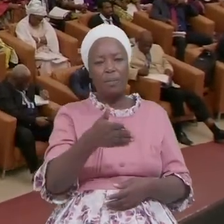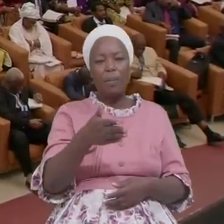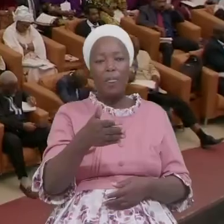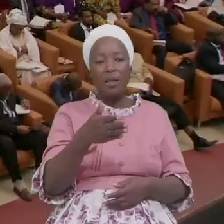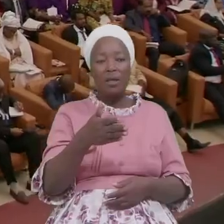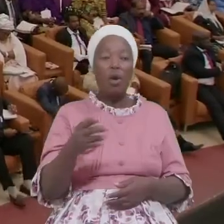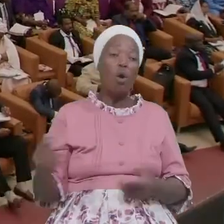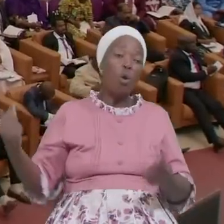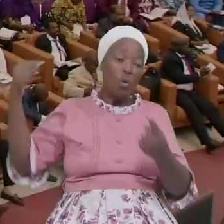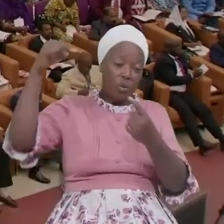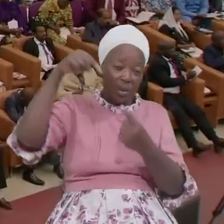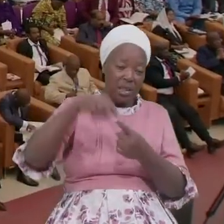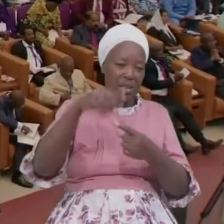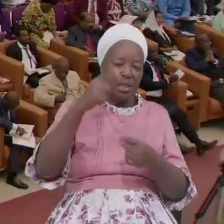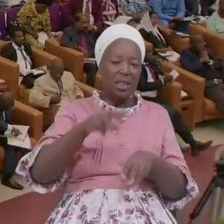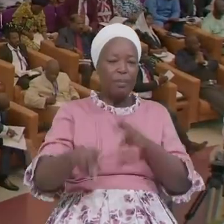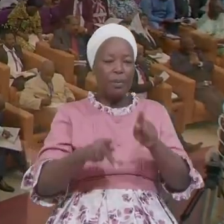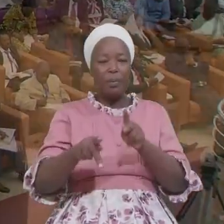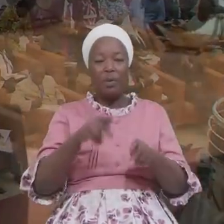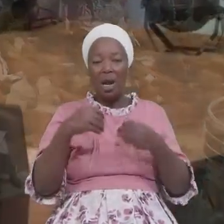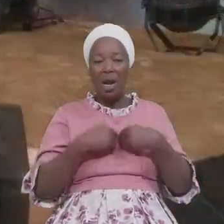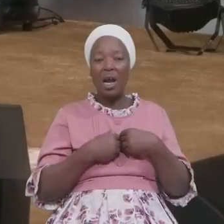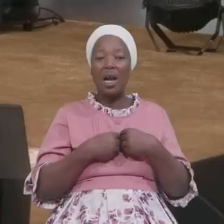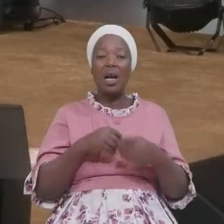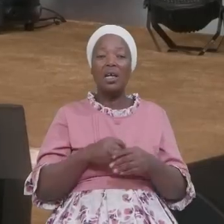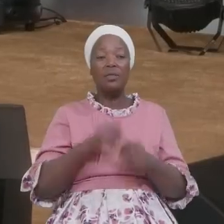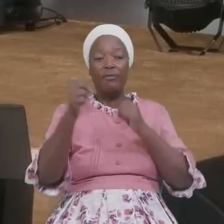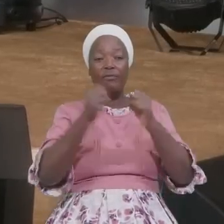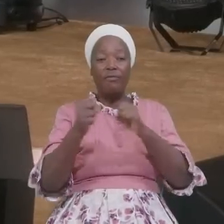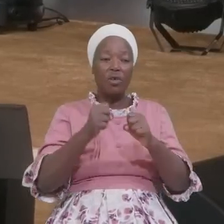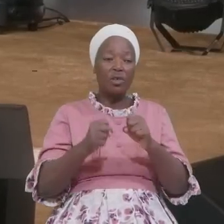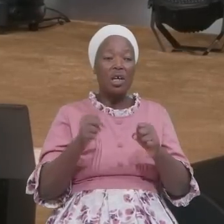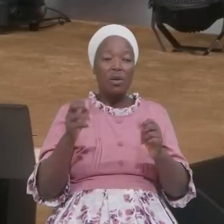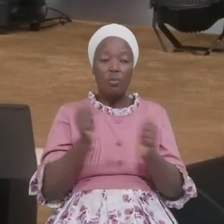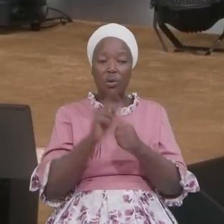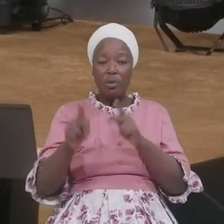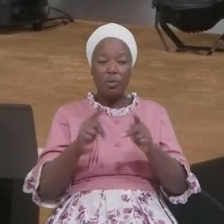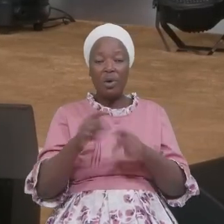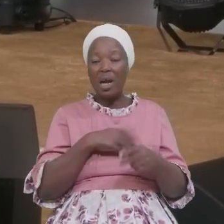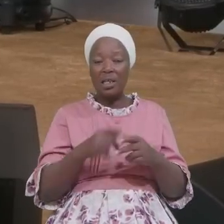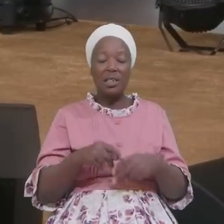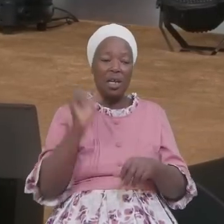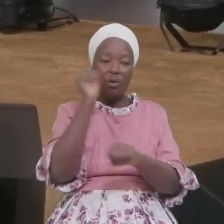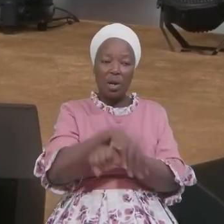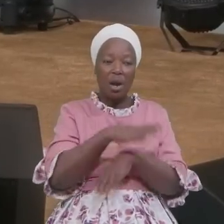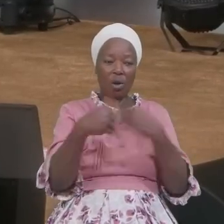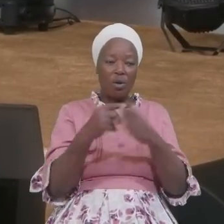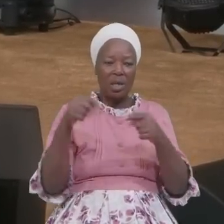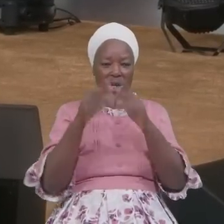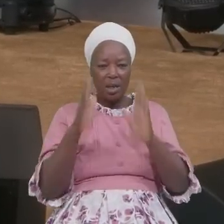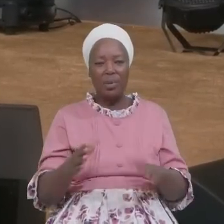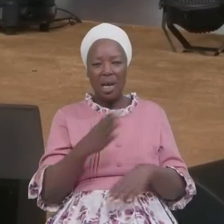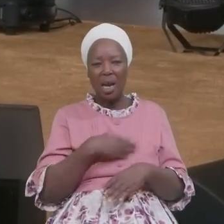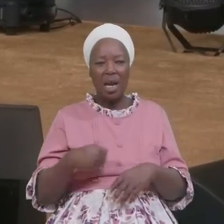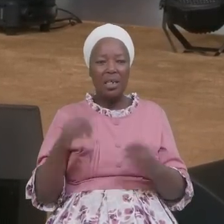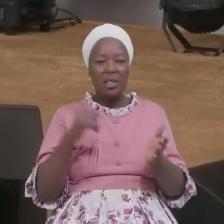the people had avenged themselves upon their enemies. And is